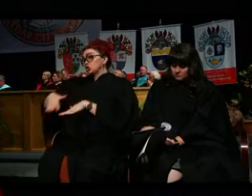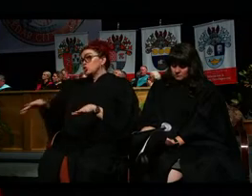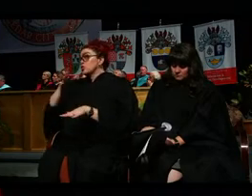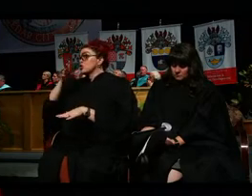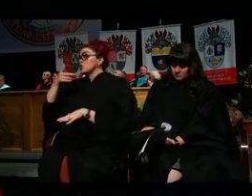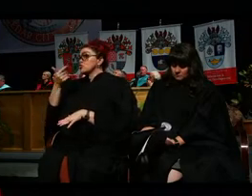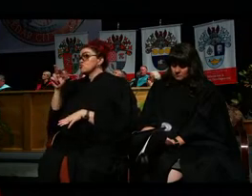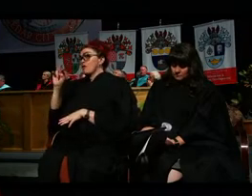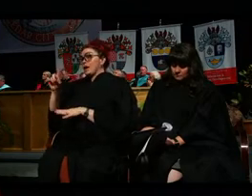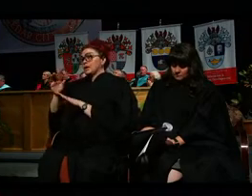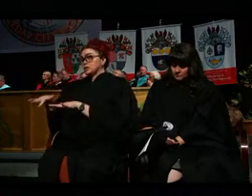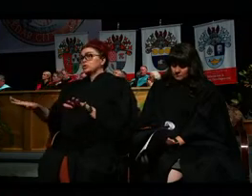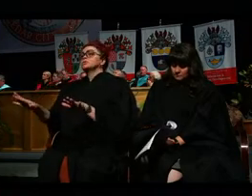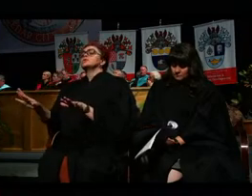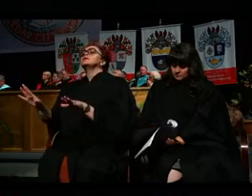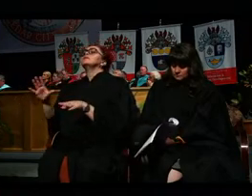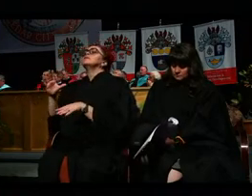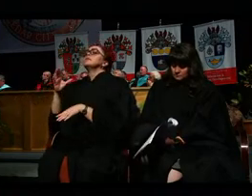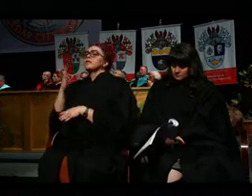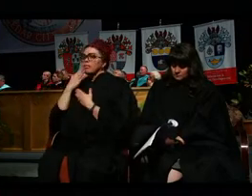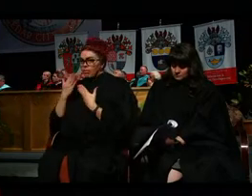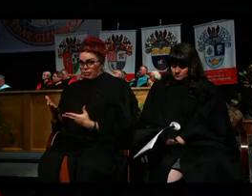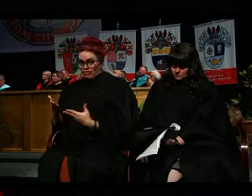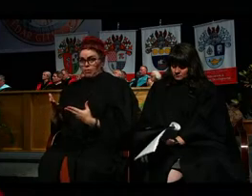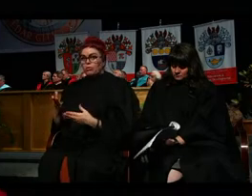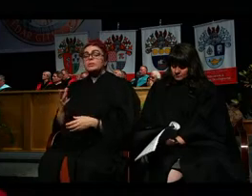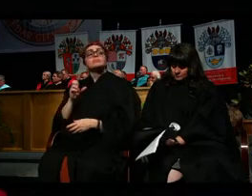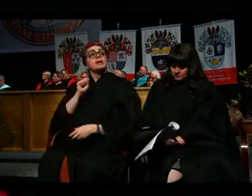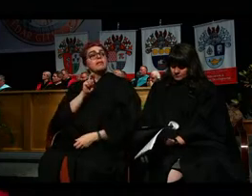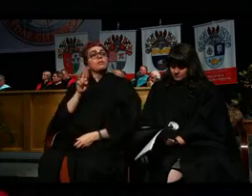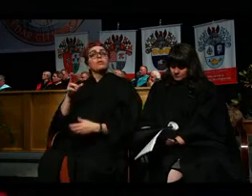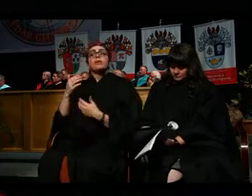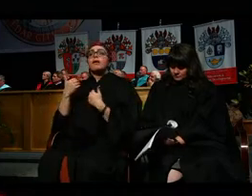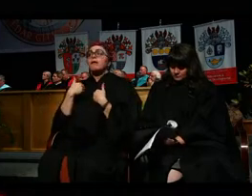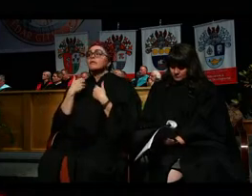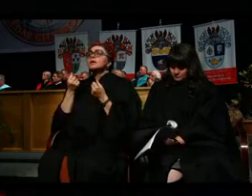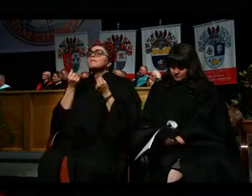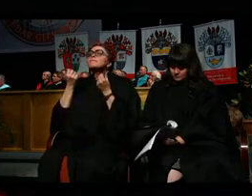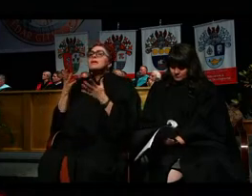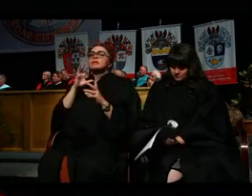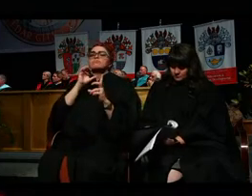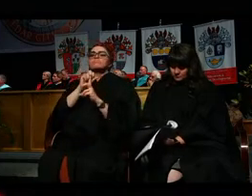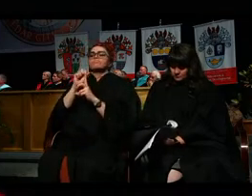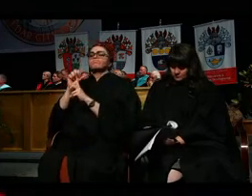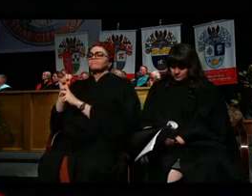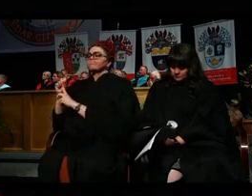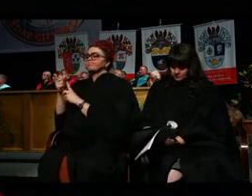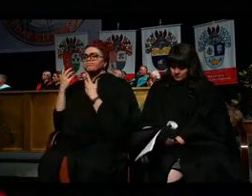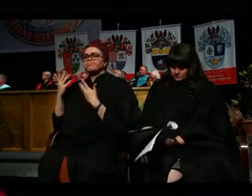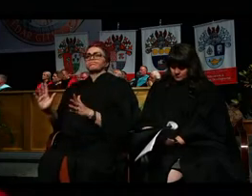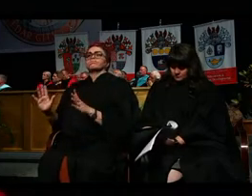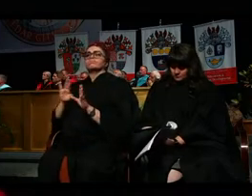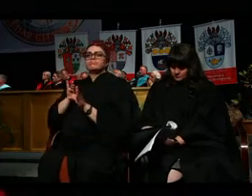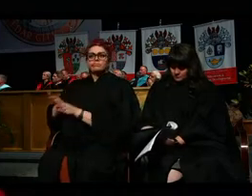you. While SUU has many accomplishments for which we can be justifiably proud, higher education is facing